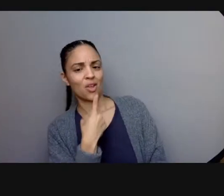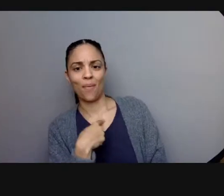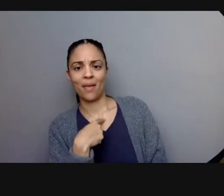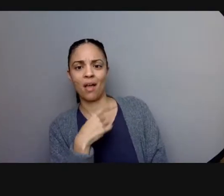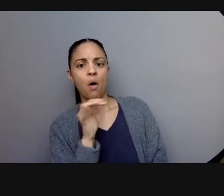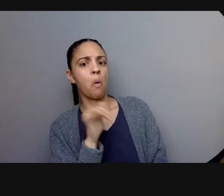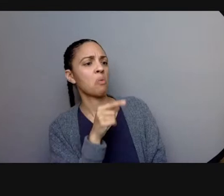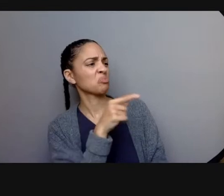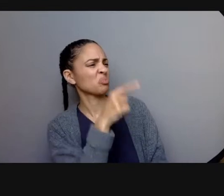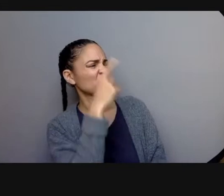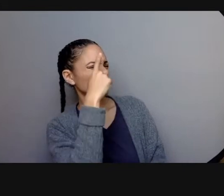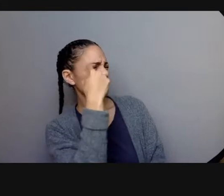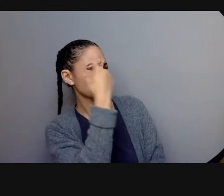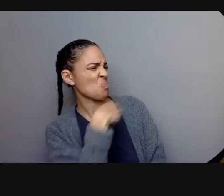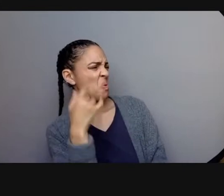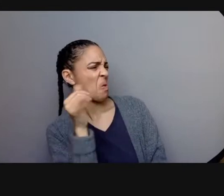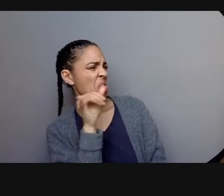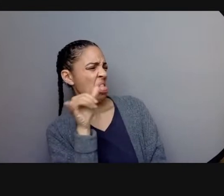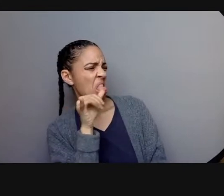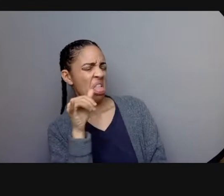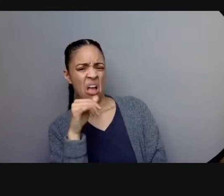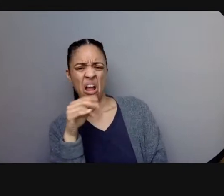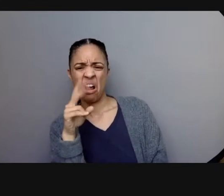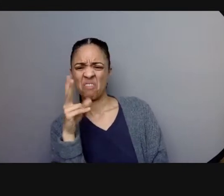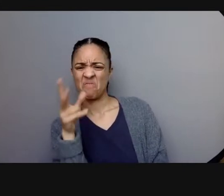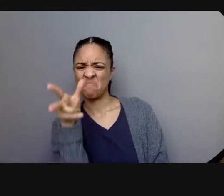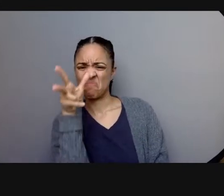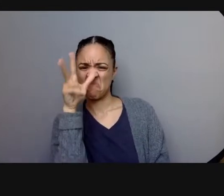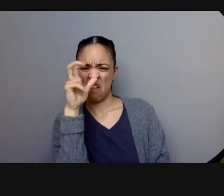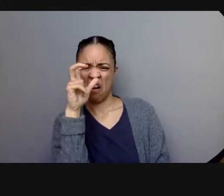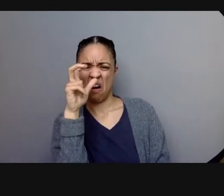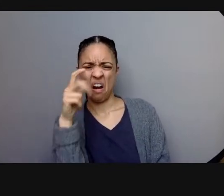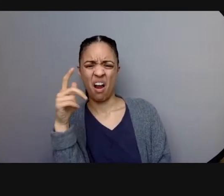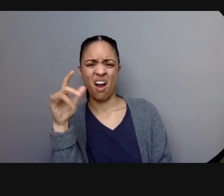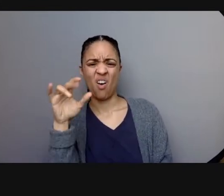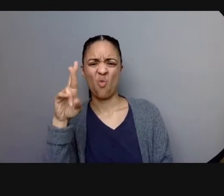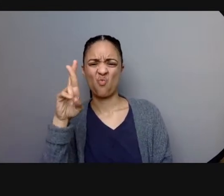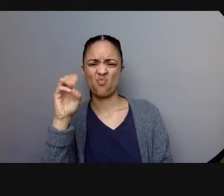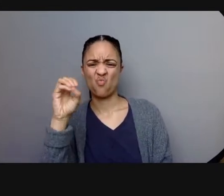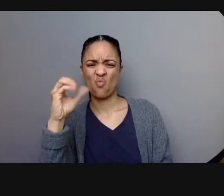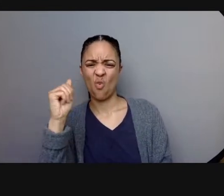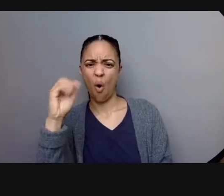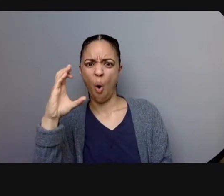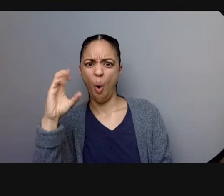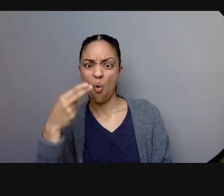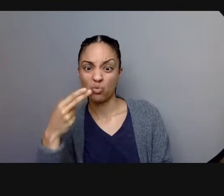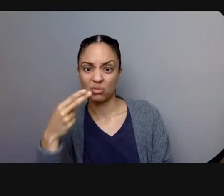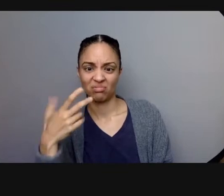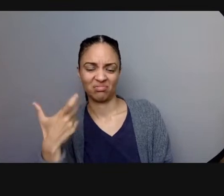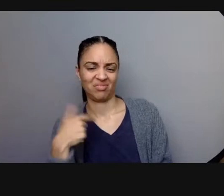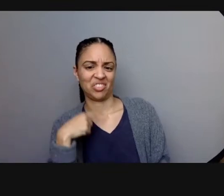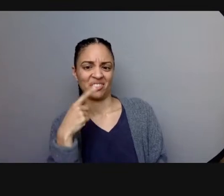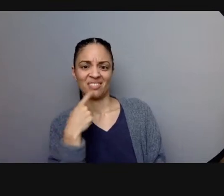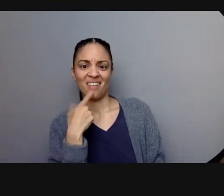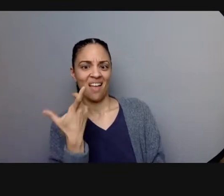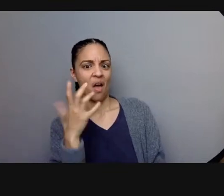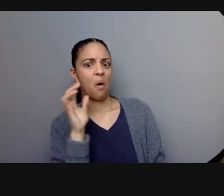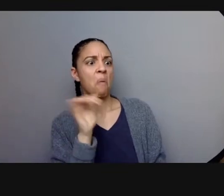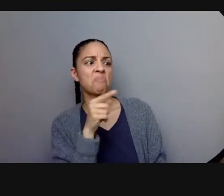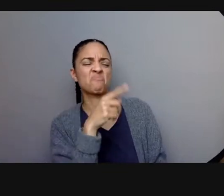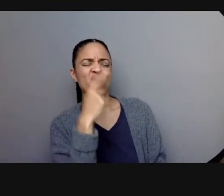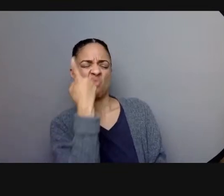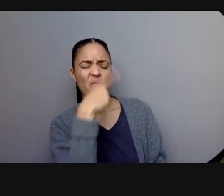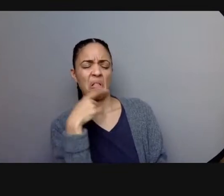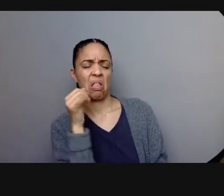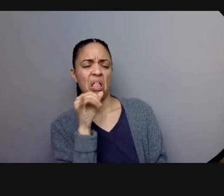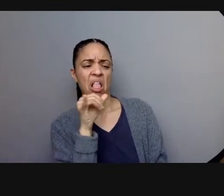roach first. She said, "You look like a roach." She goes, "No, you look like a cricket. I'm gonna call you Cricket." And then I thought that was a funny name. And then when